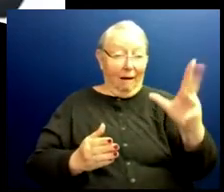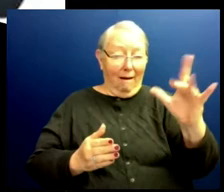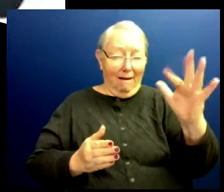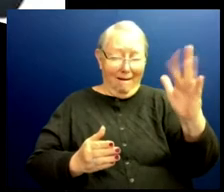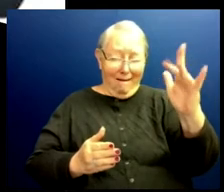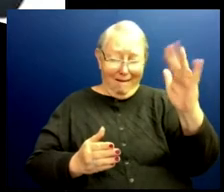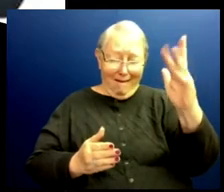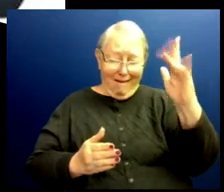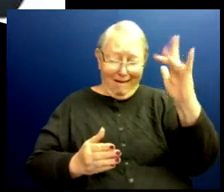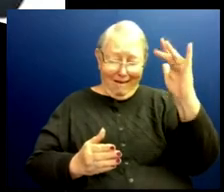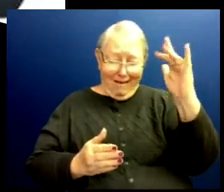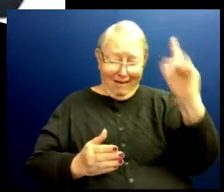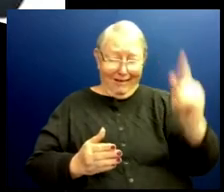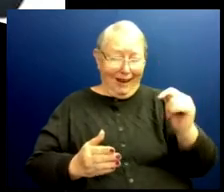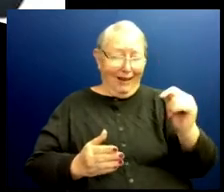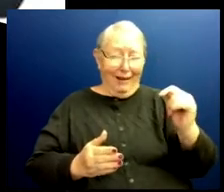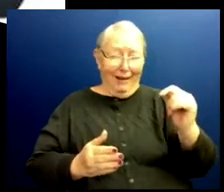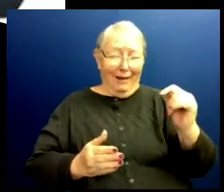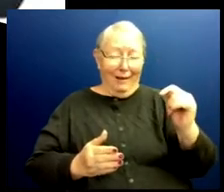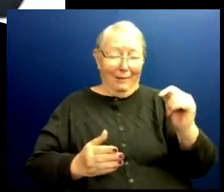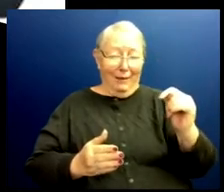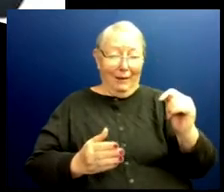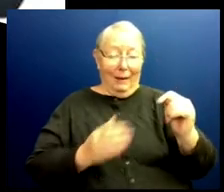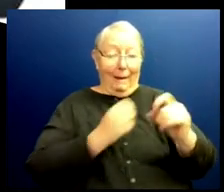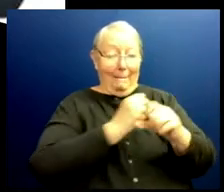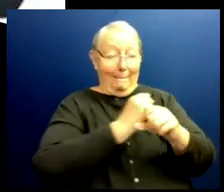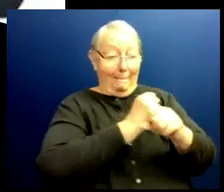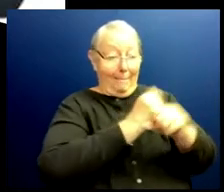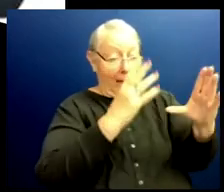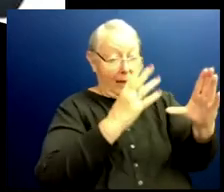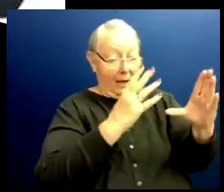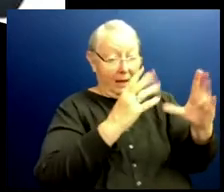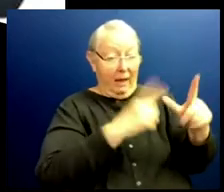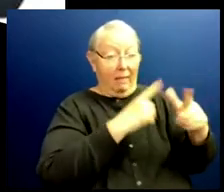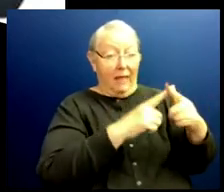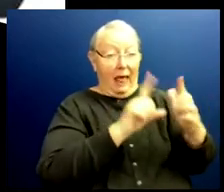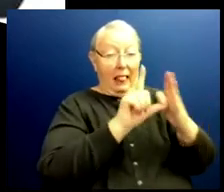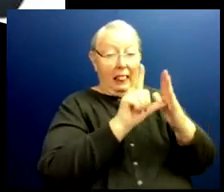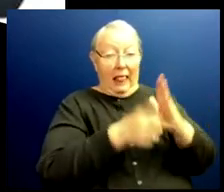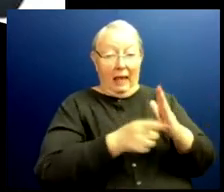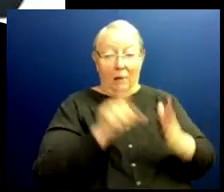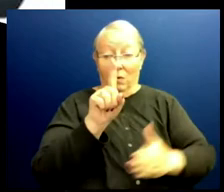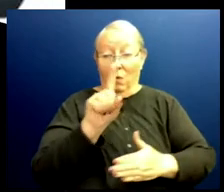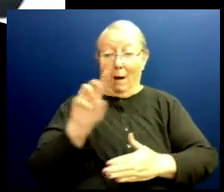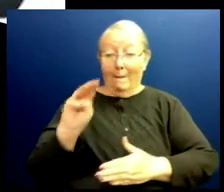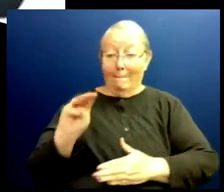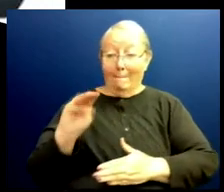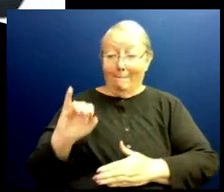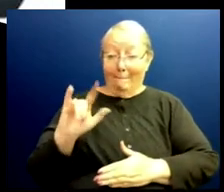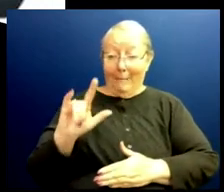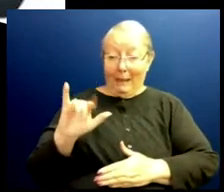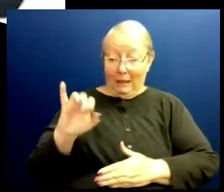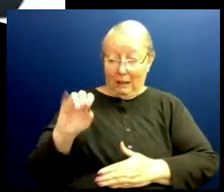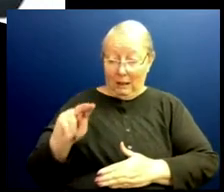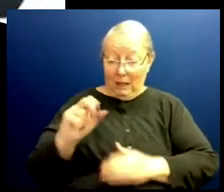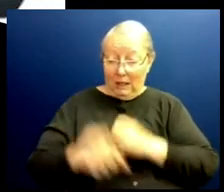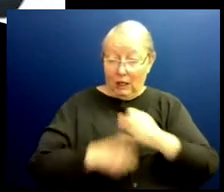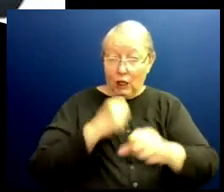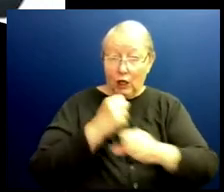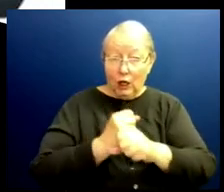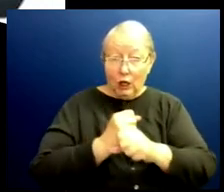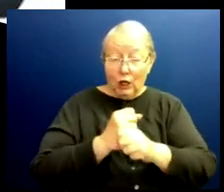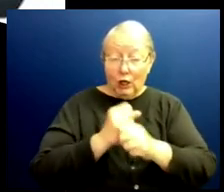a million years after the Big Bang, and now billions of years, and I should say that the time